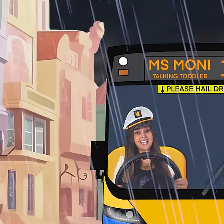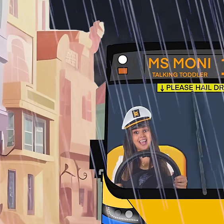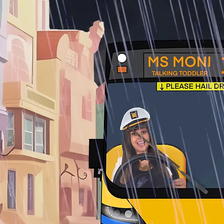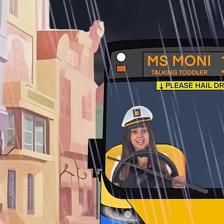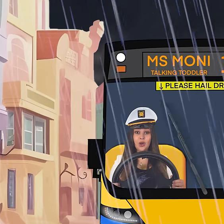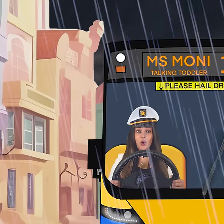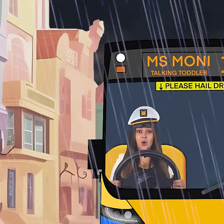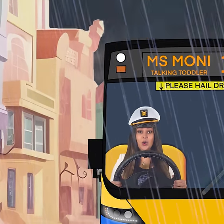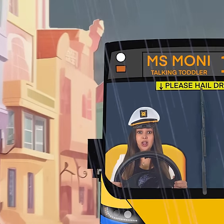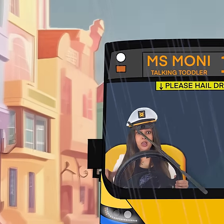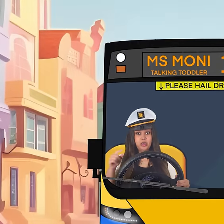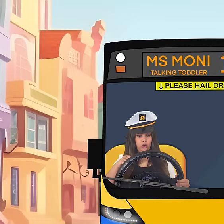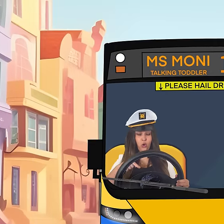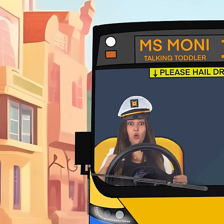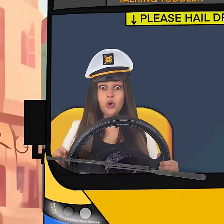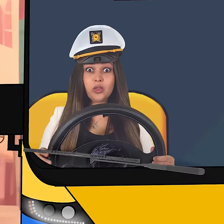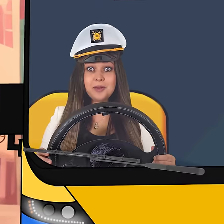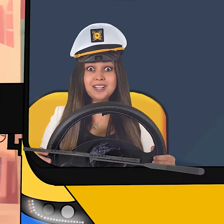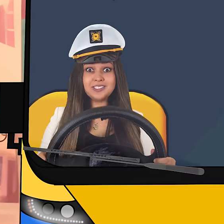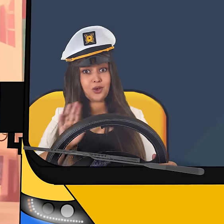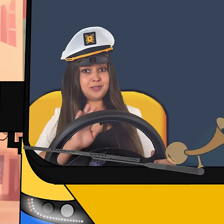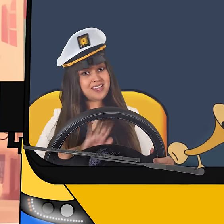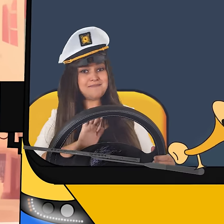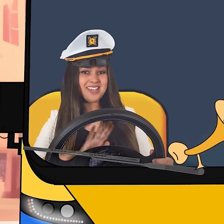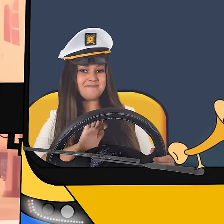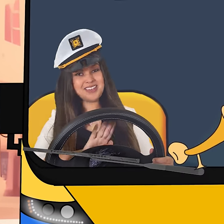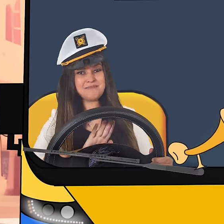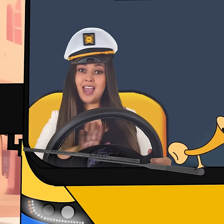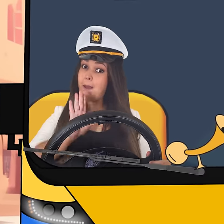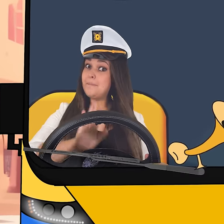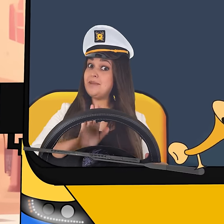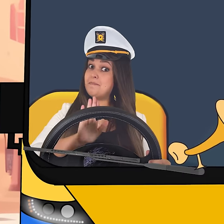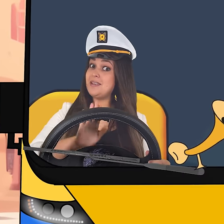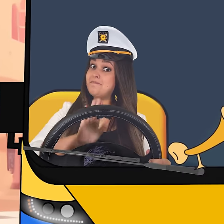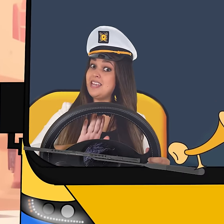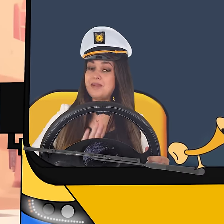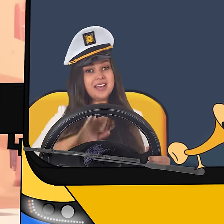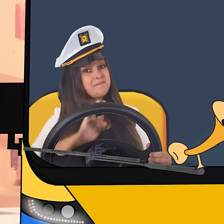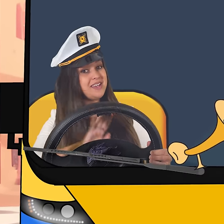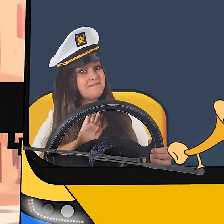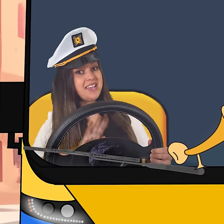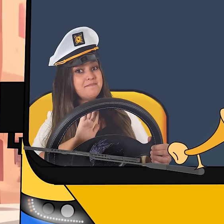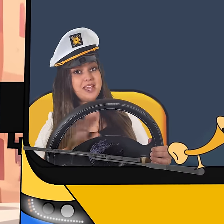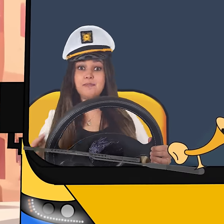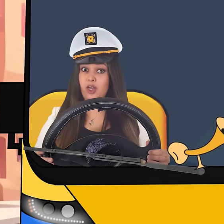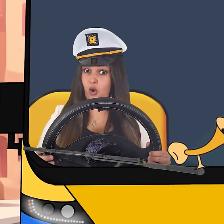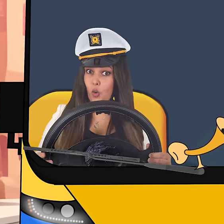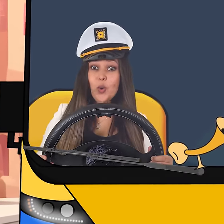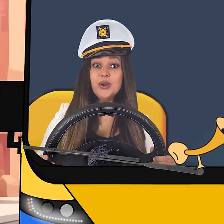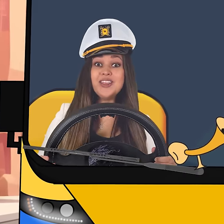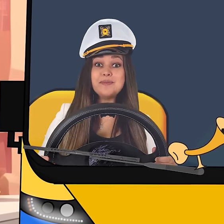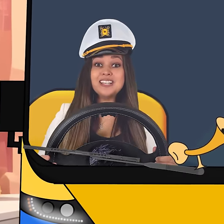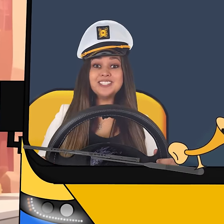all day long. The horn on the bus goes beep, beep, beep, beep, beep, beep, beep, beep, beep.